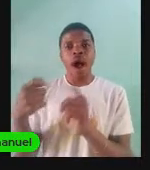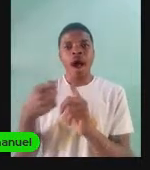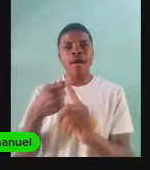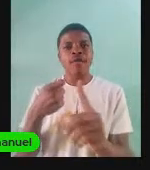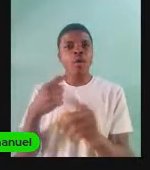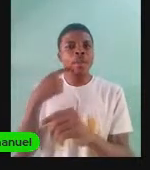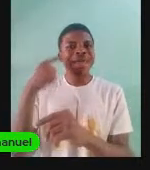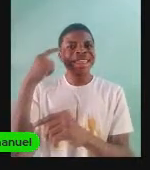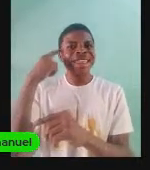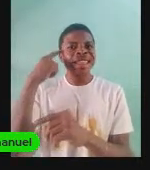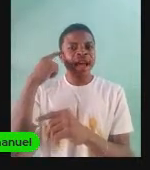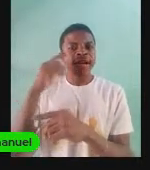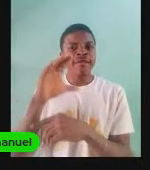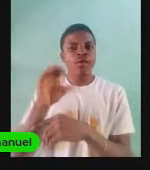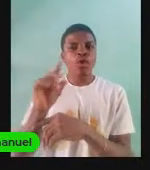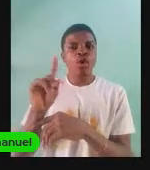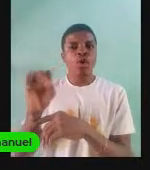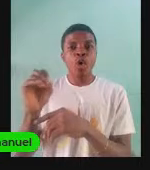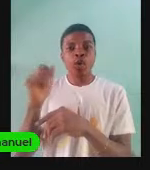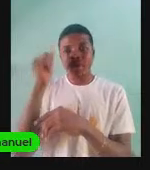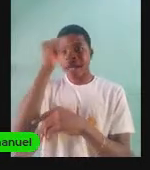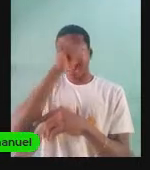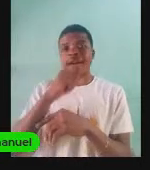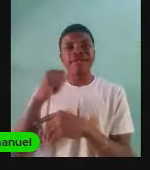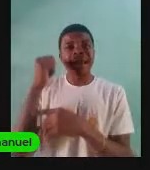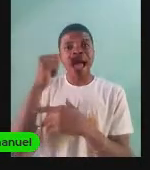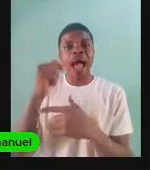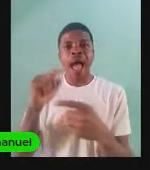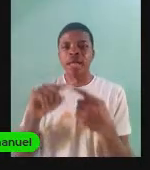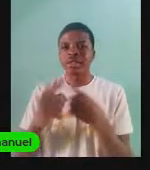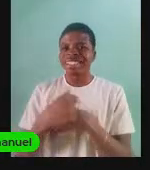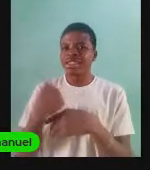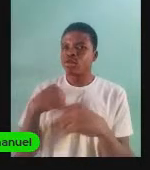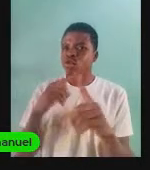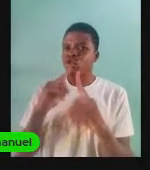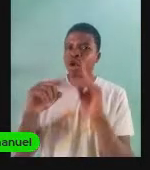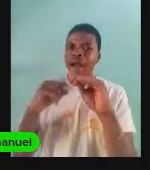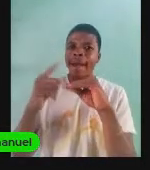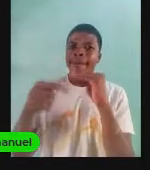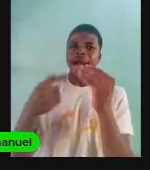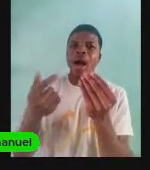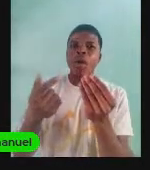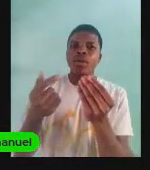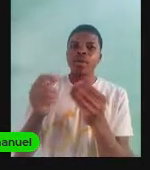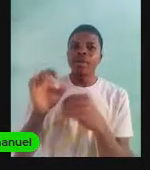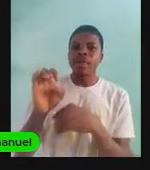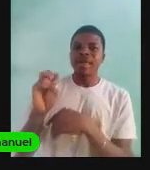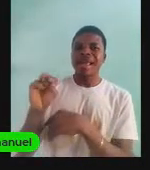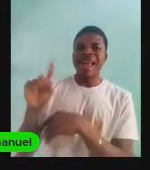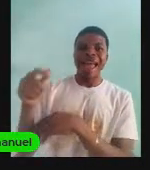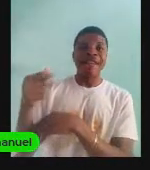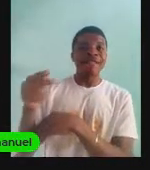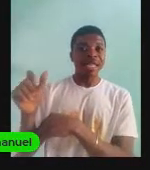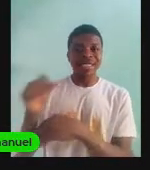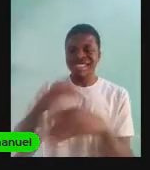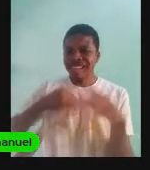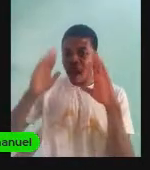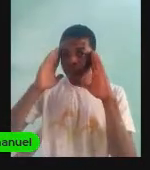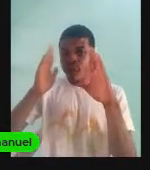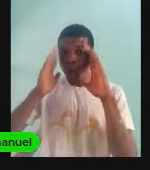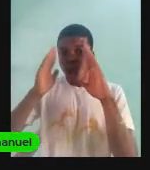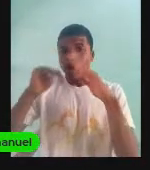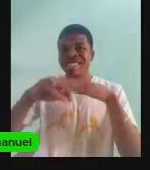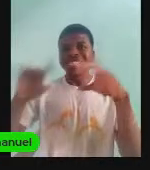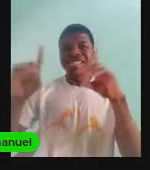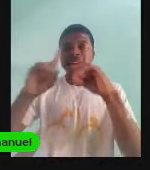And today, we will be talking on emphasis and focus in design. Emphasis